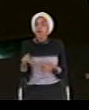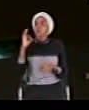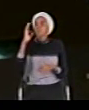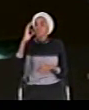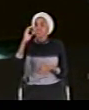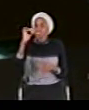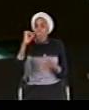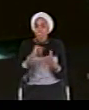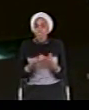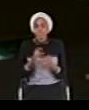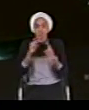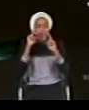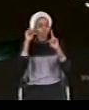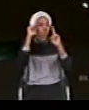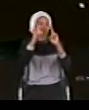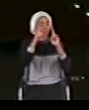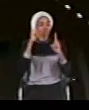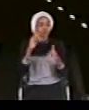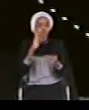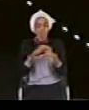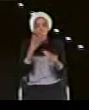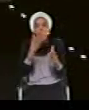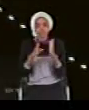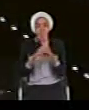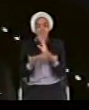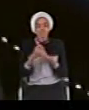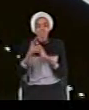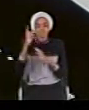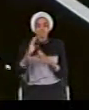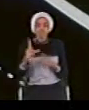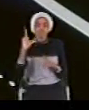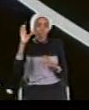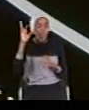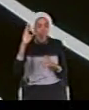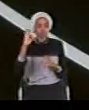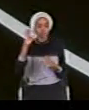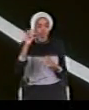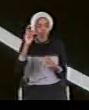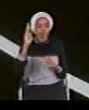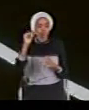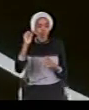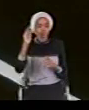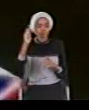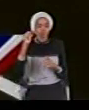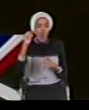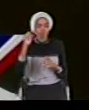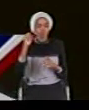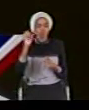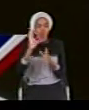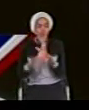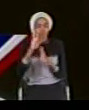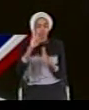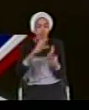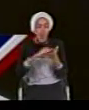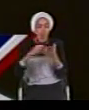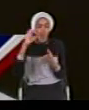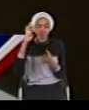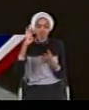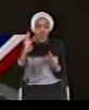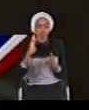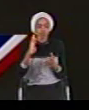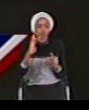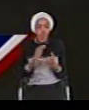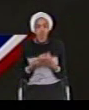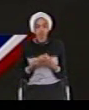the goodness of God. In Romans chapter 2, verse 4. Romans chapter 2, reading from verse 4.